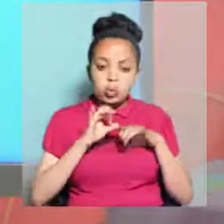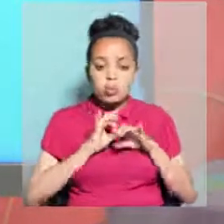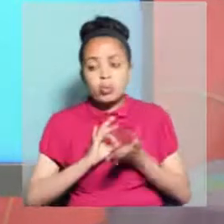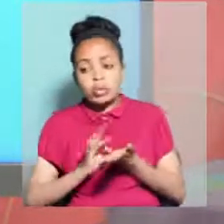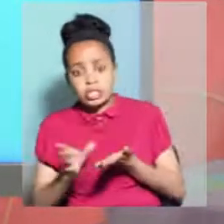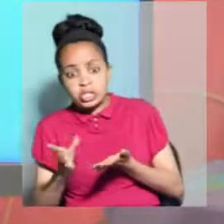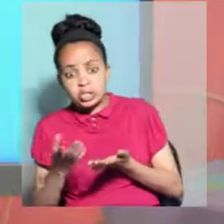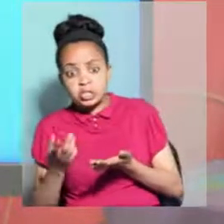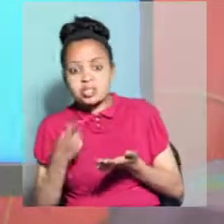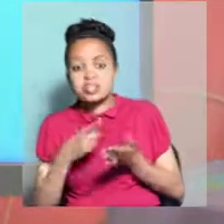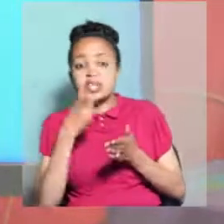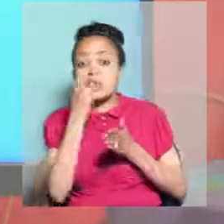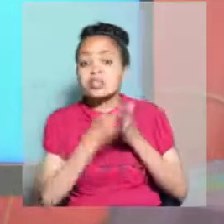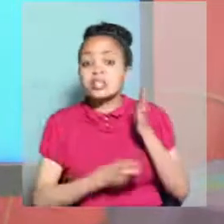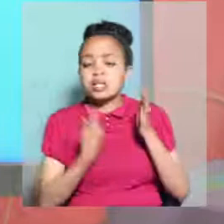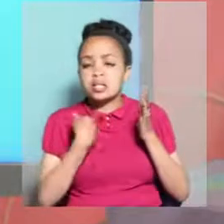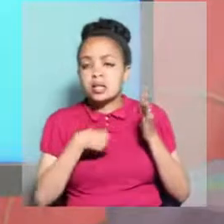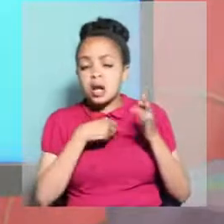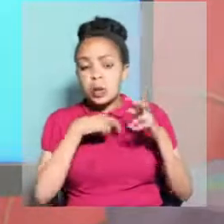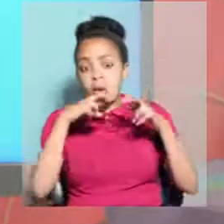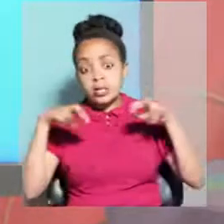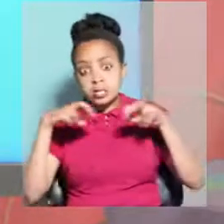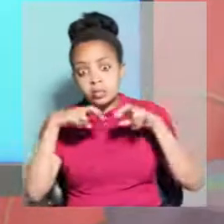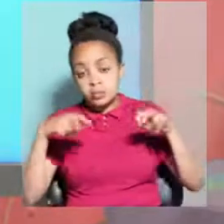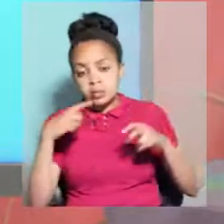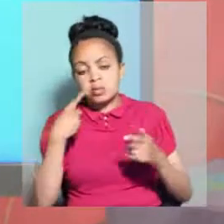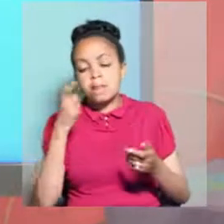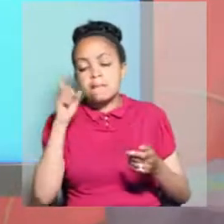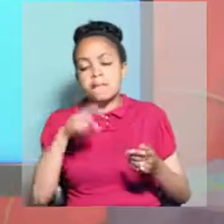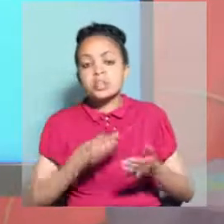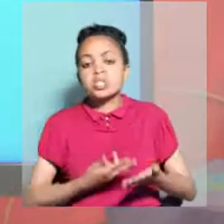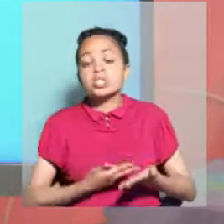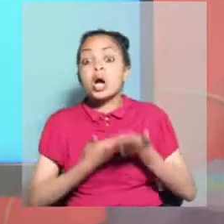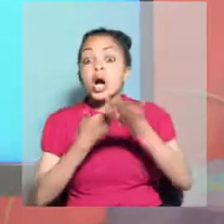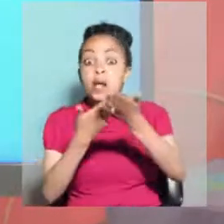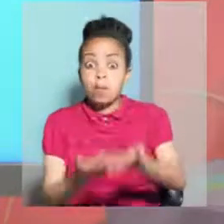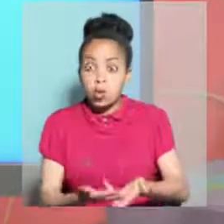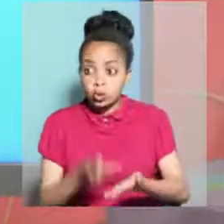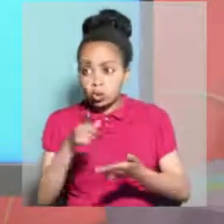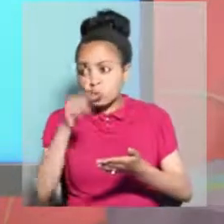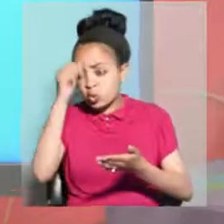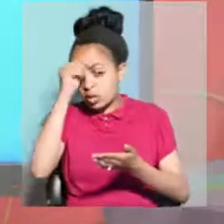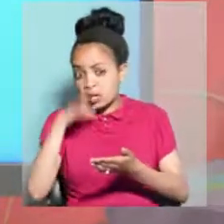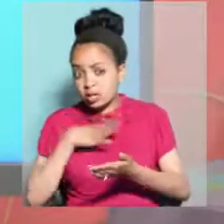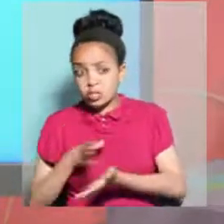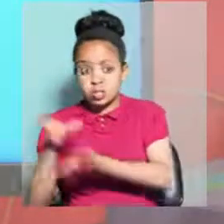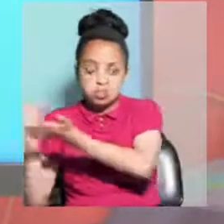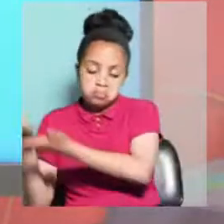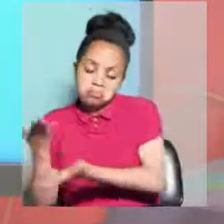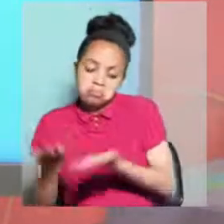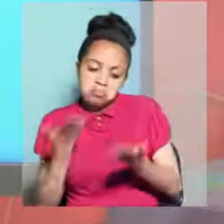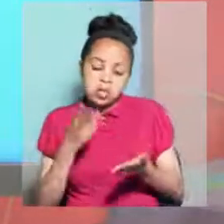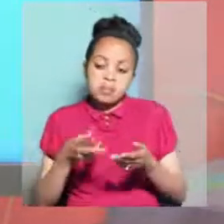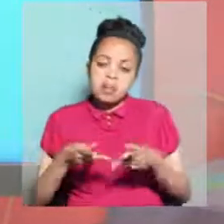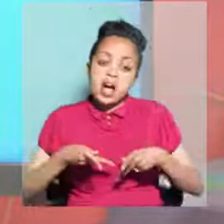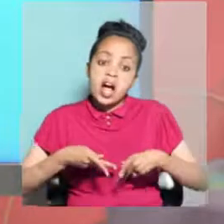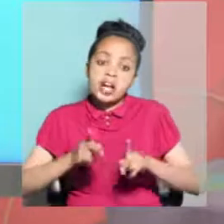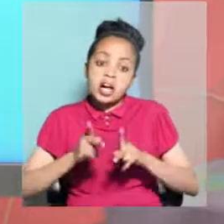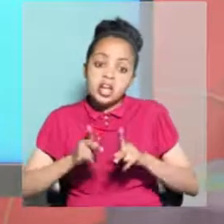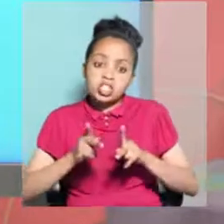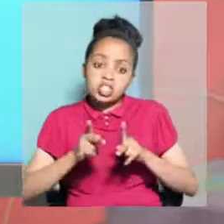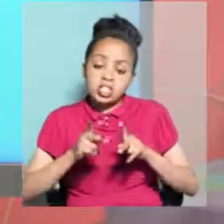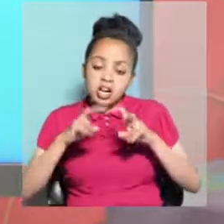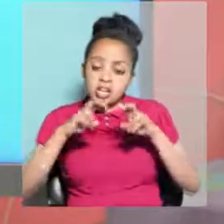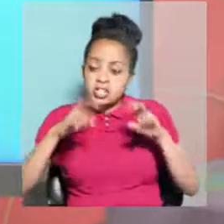reject it, the result of our experimentation must be reported to that of a concerned body to that of Agricultural Research Institute,